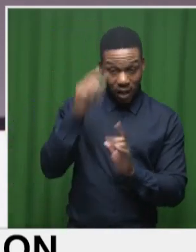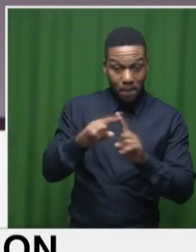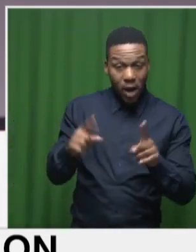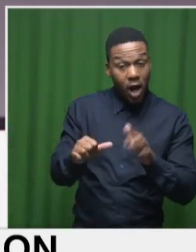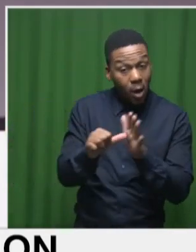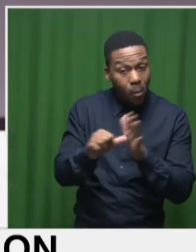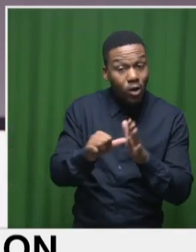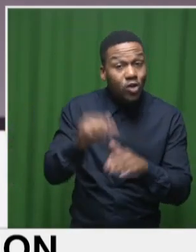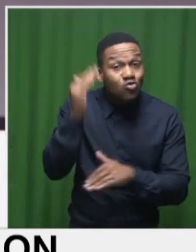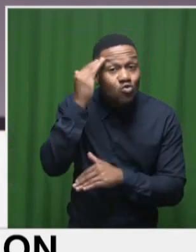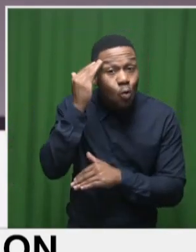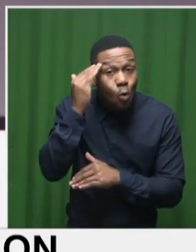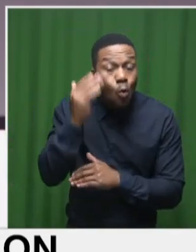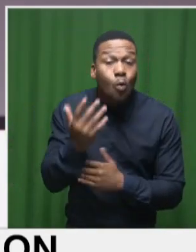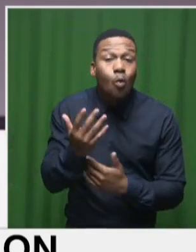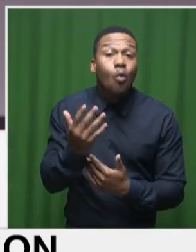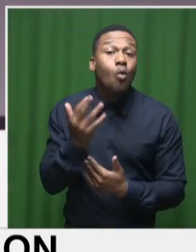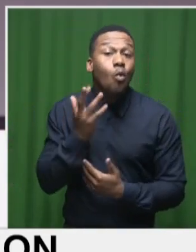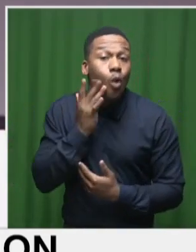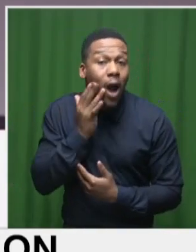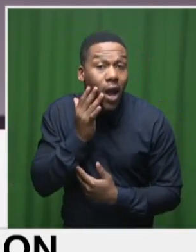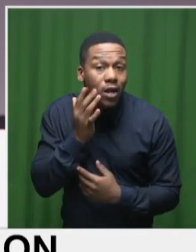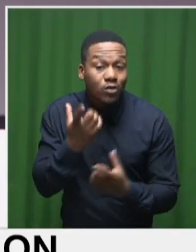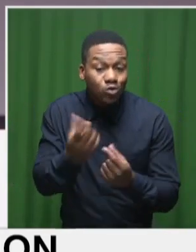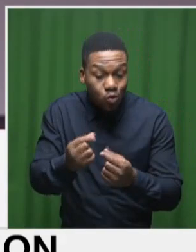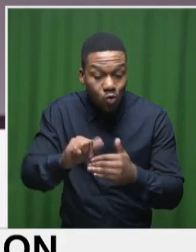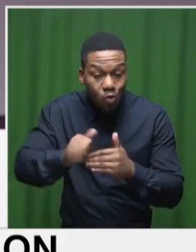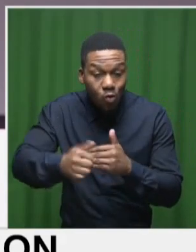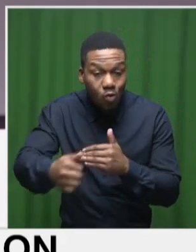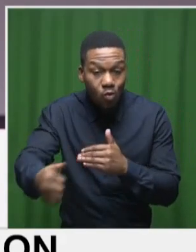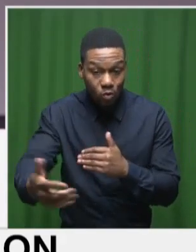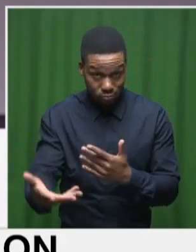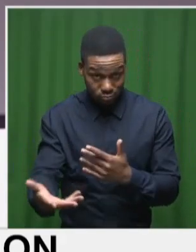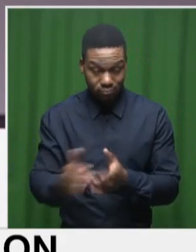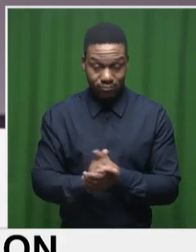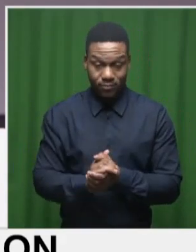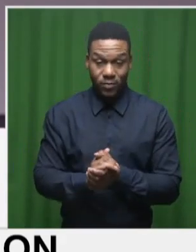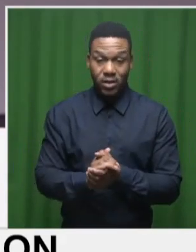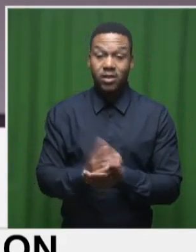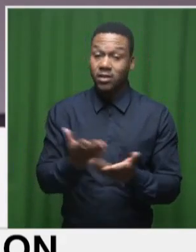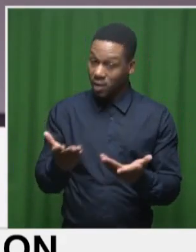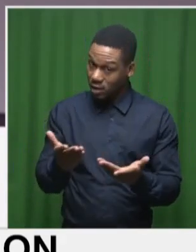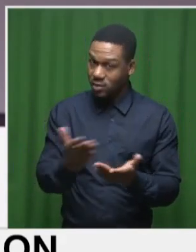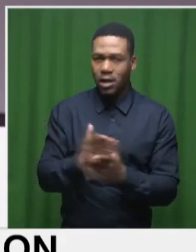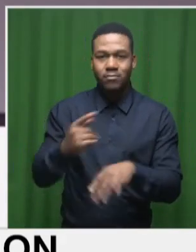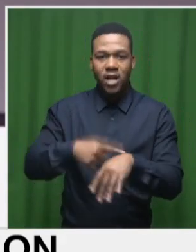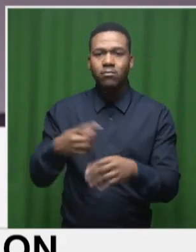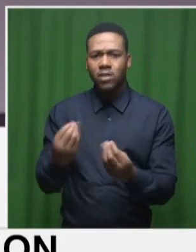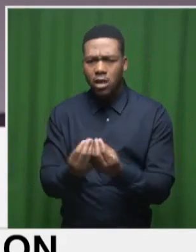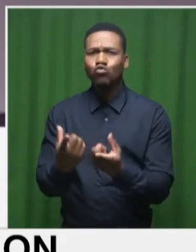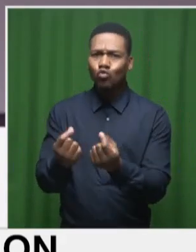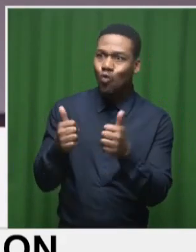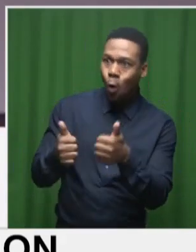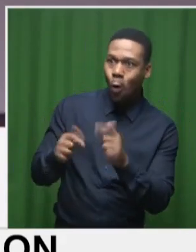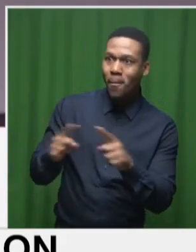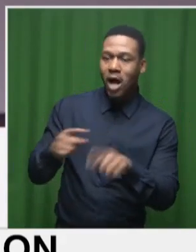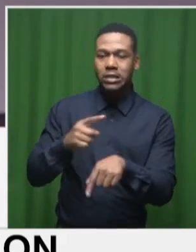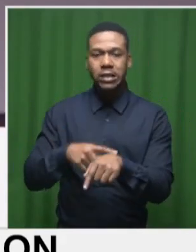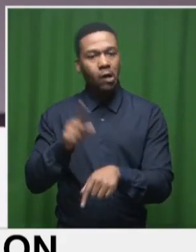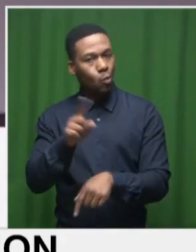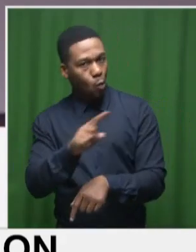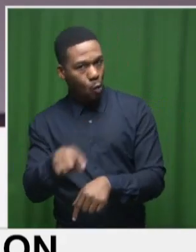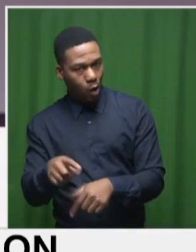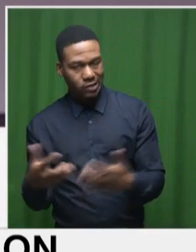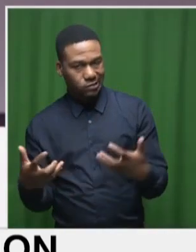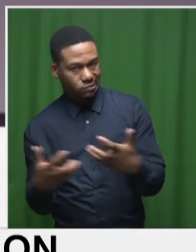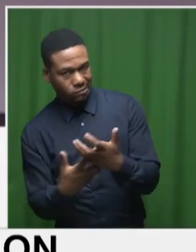things. So sometimes you might do something, but it might not be impactful because you didn't do it at the right time. So when the rugs were